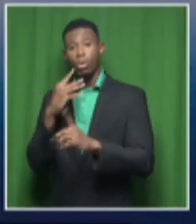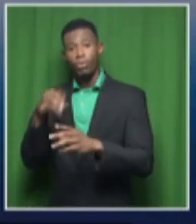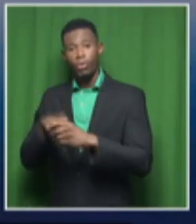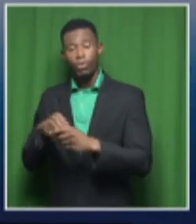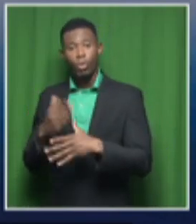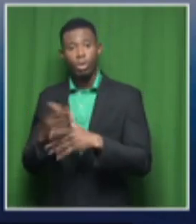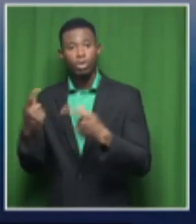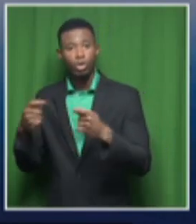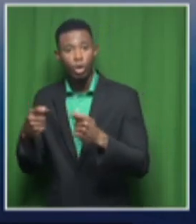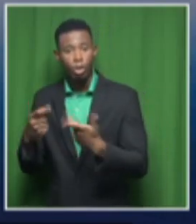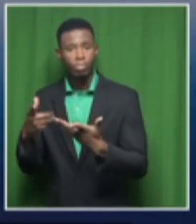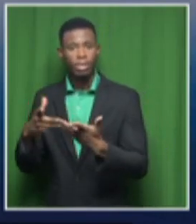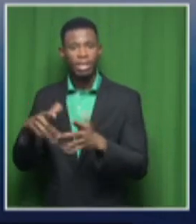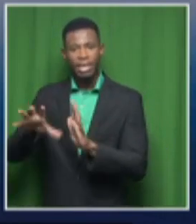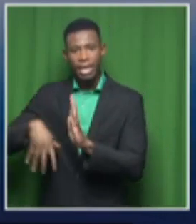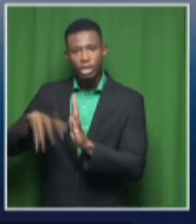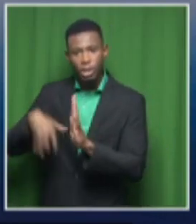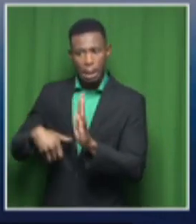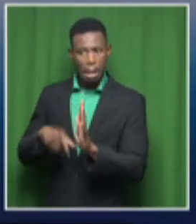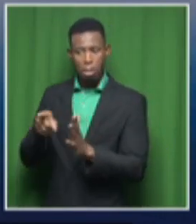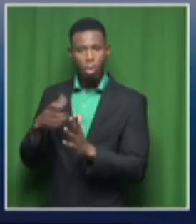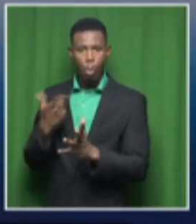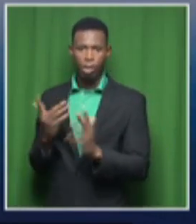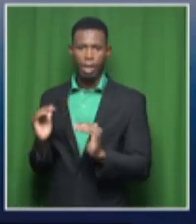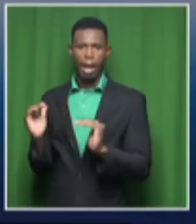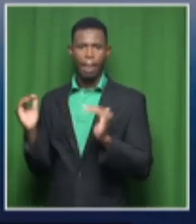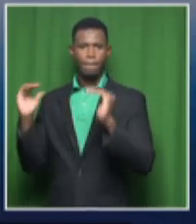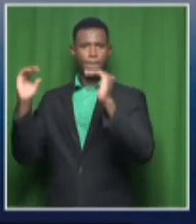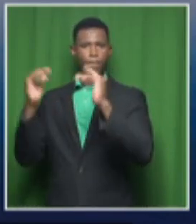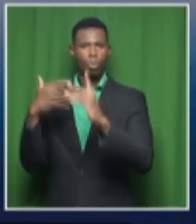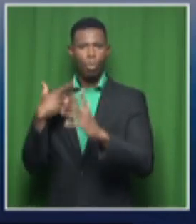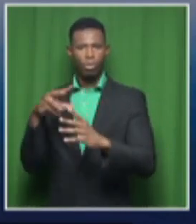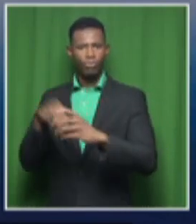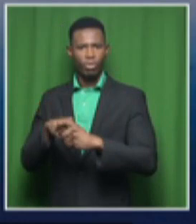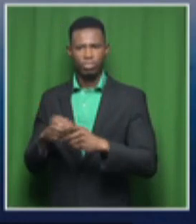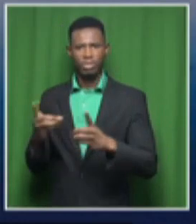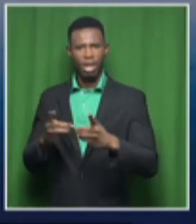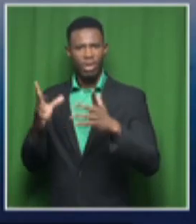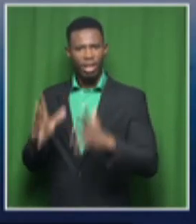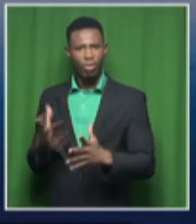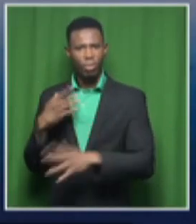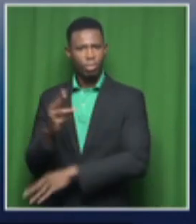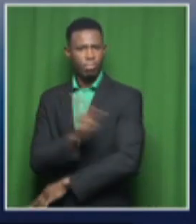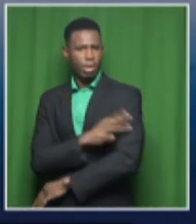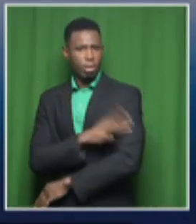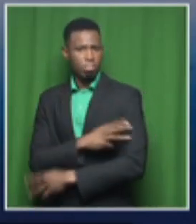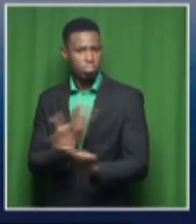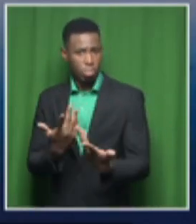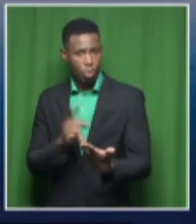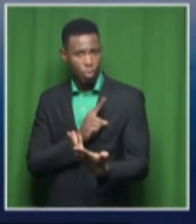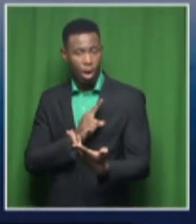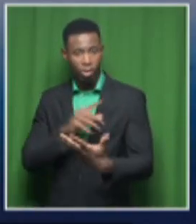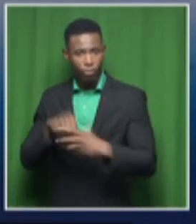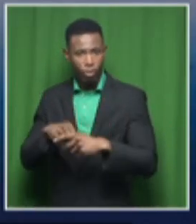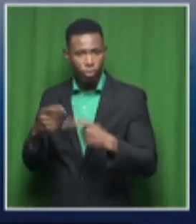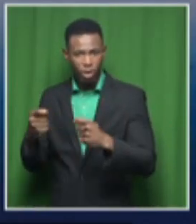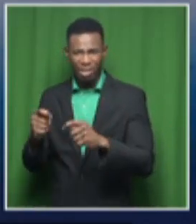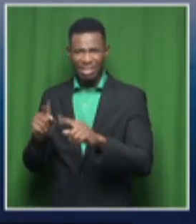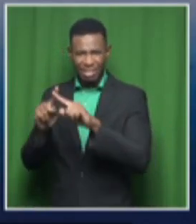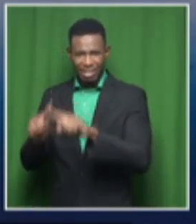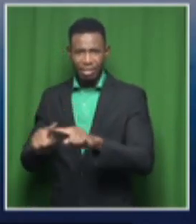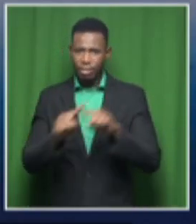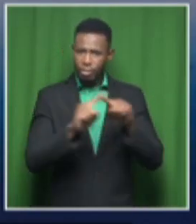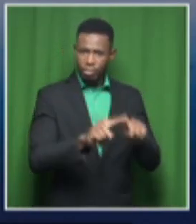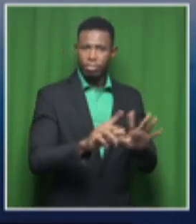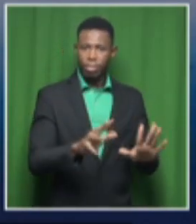become, directors of the company. So in every single job that one might be doing, there is a success that can be